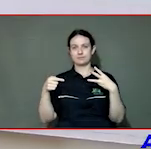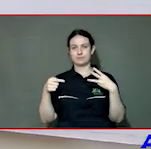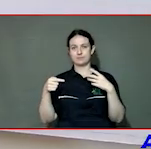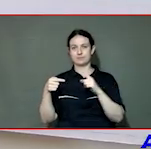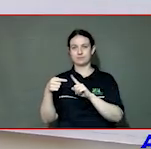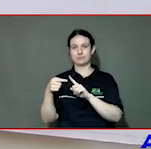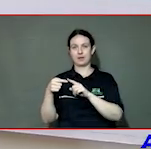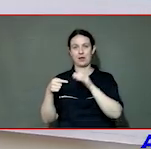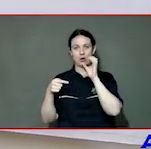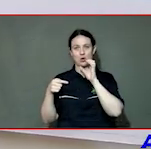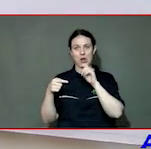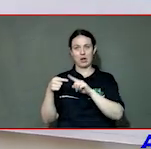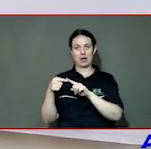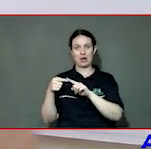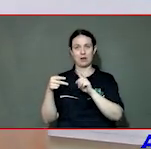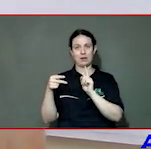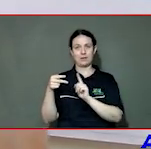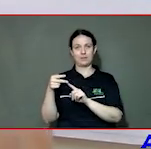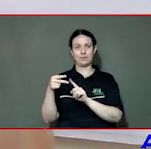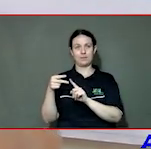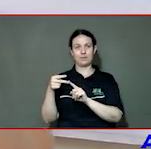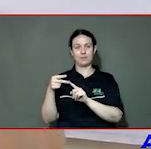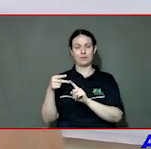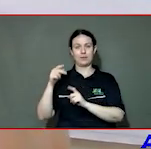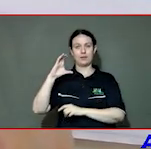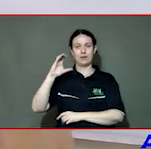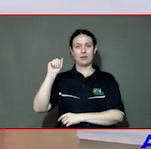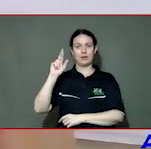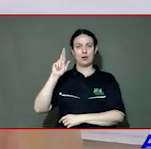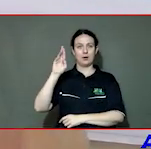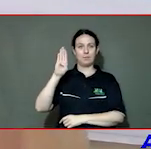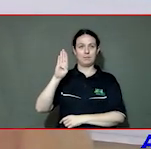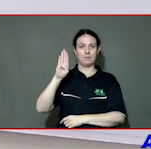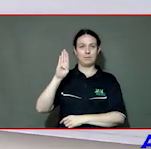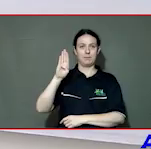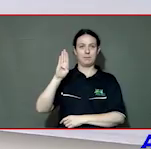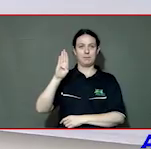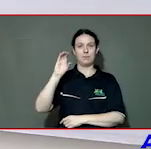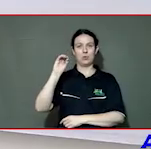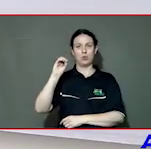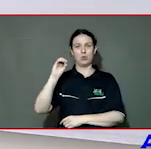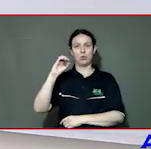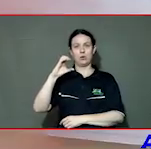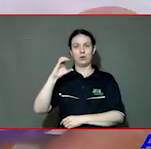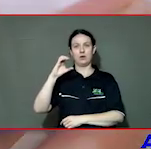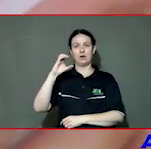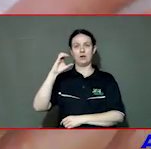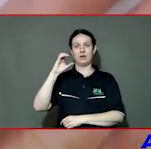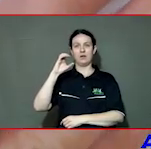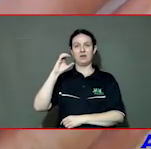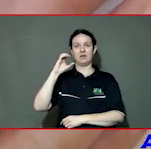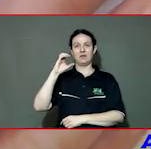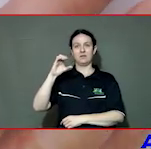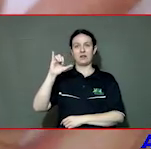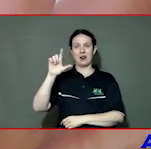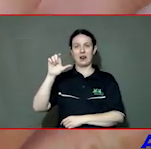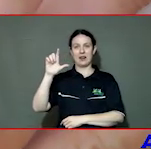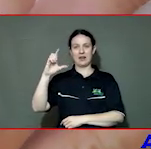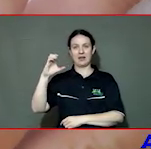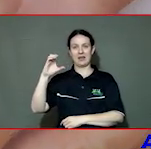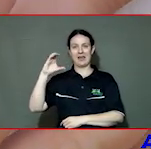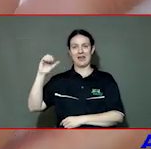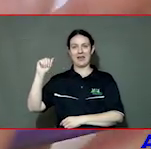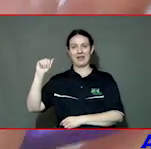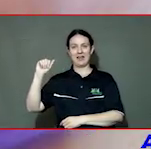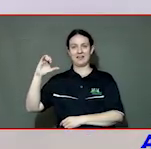there, and then the carboxylic acids. Okay, the carboxylic acids